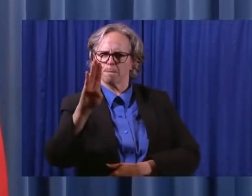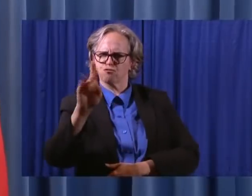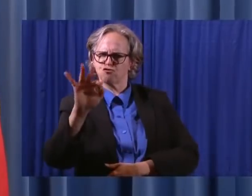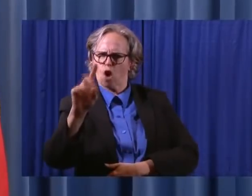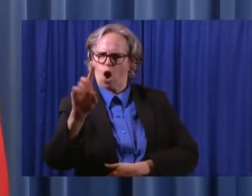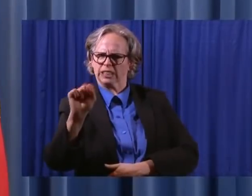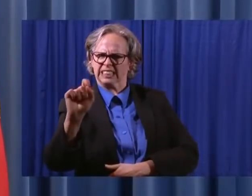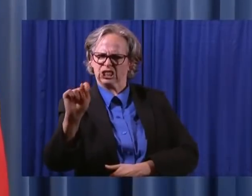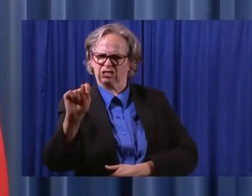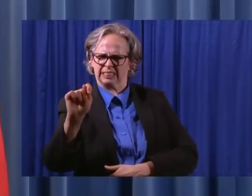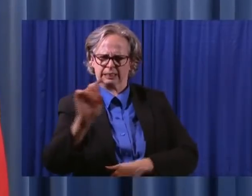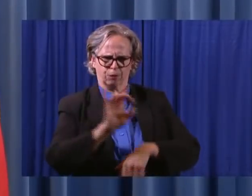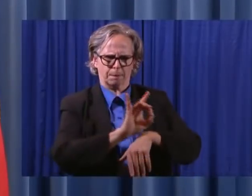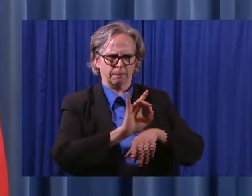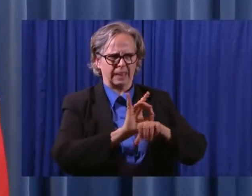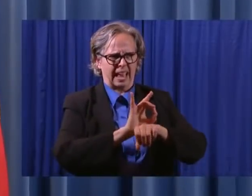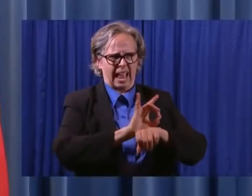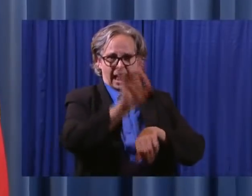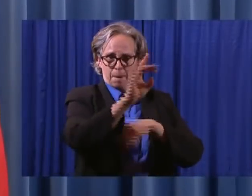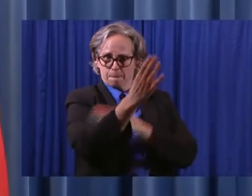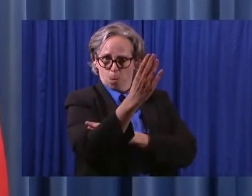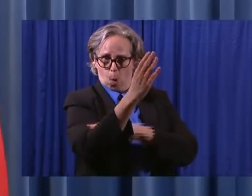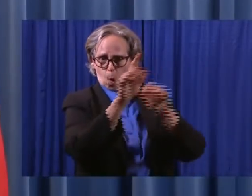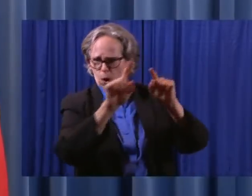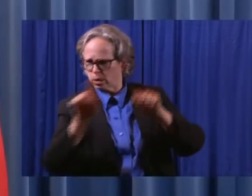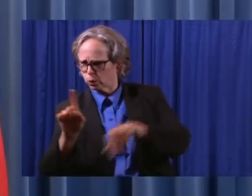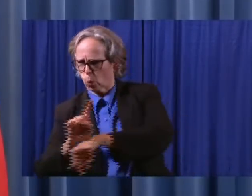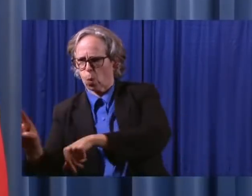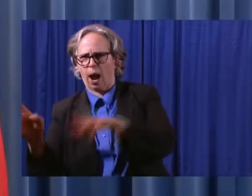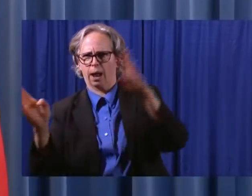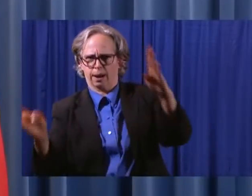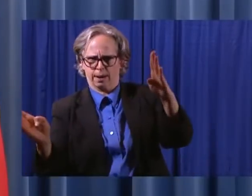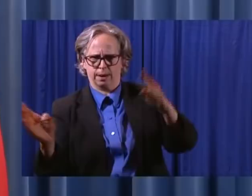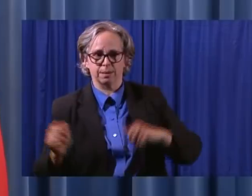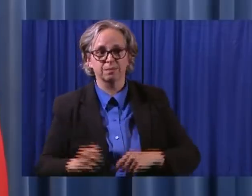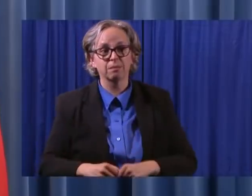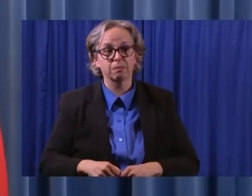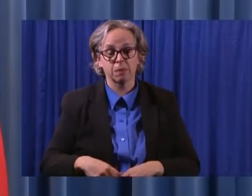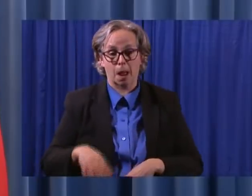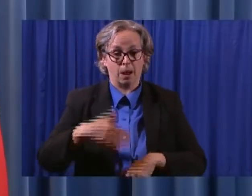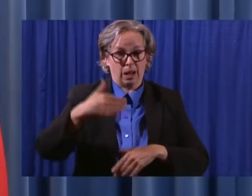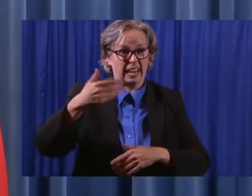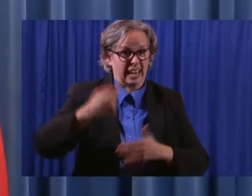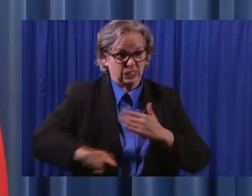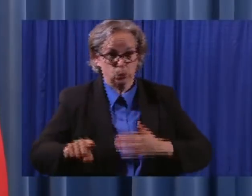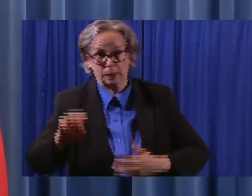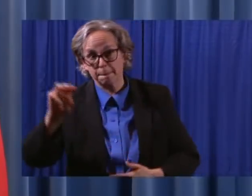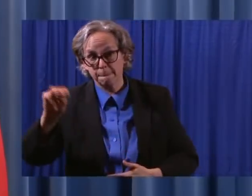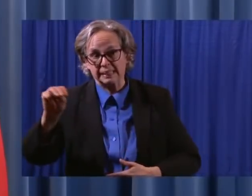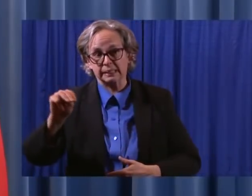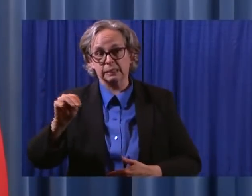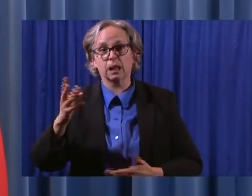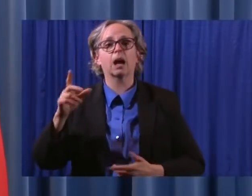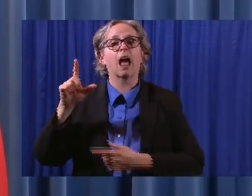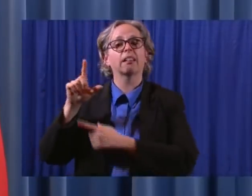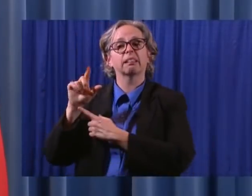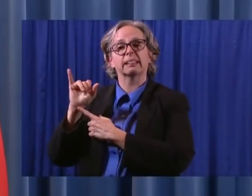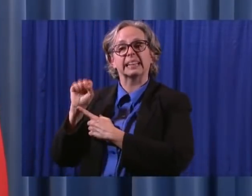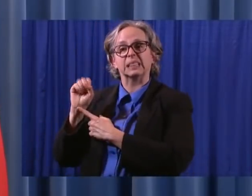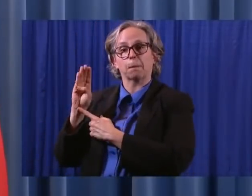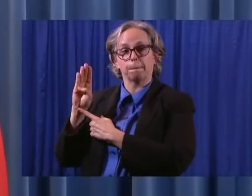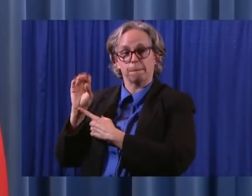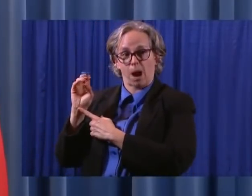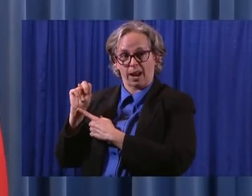On Monday, we have pop-up locations coming Monday in Lisbon, Canton, and 2 different